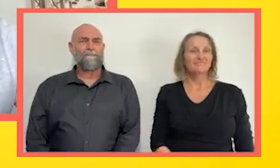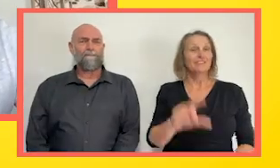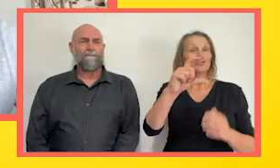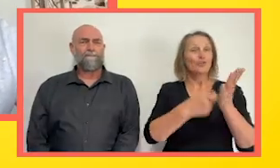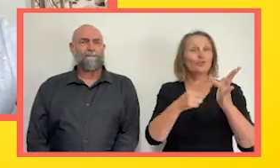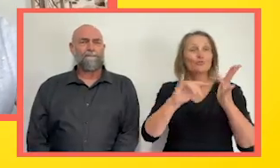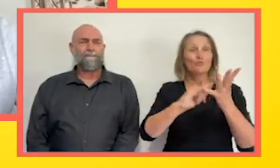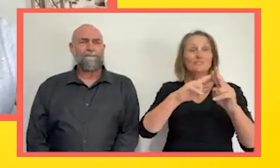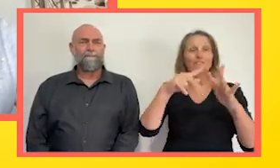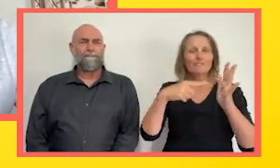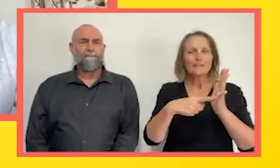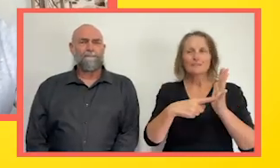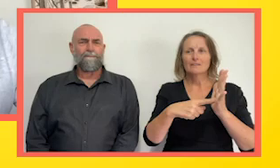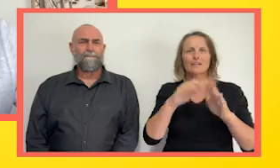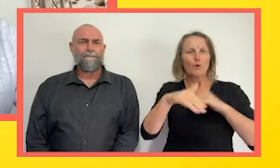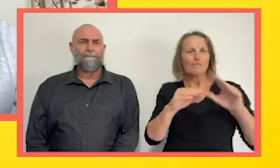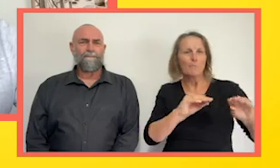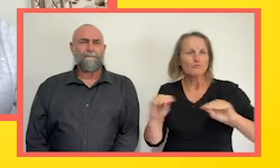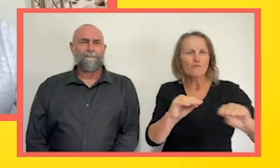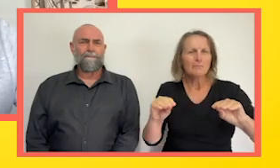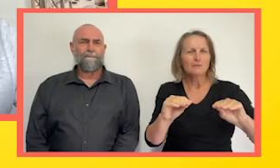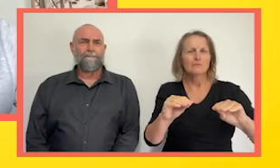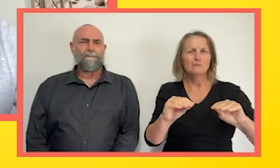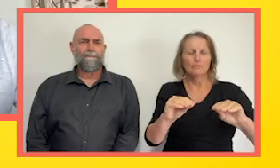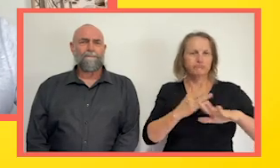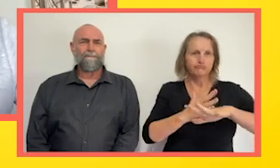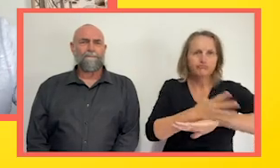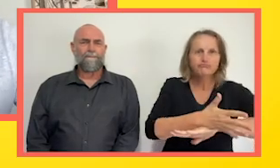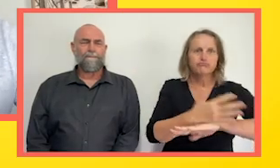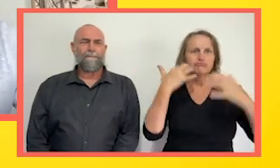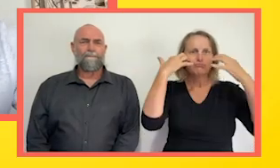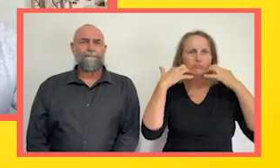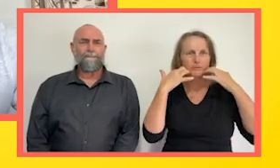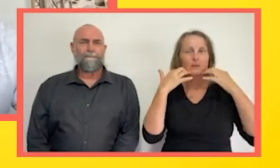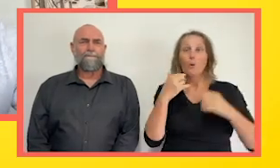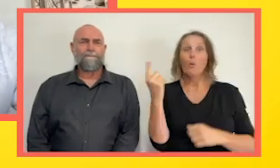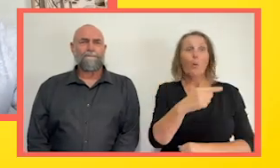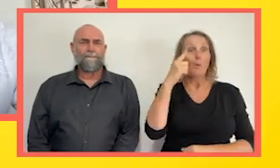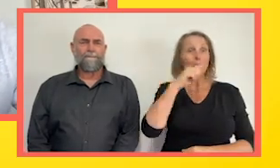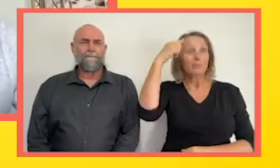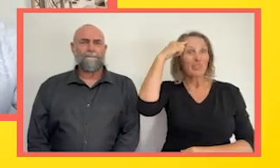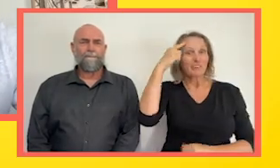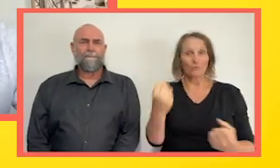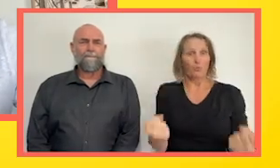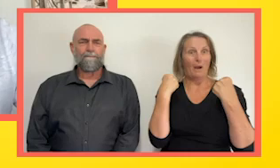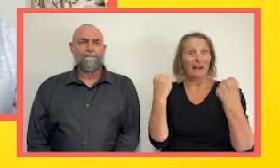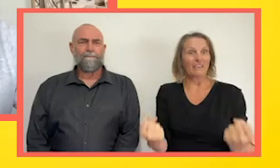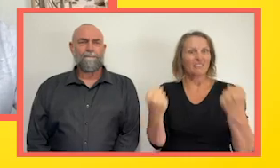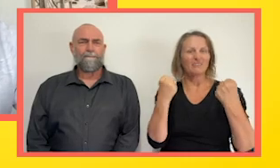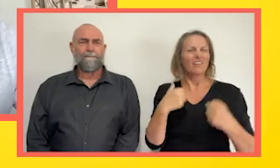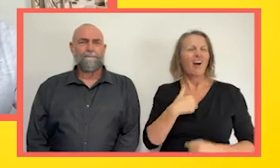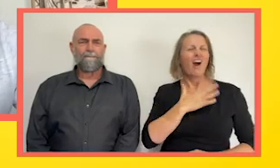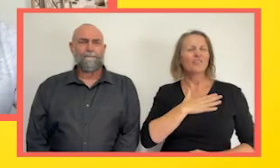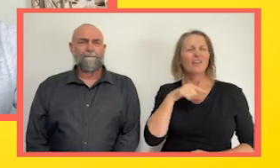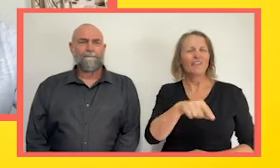functional movement, high intensity. I like all the movements. Everyone looks at it and just thinks it's weightlifting. But to be honest, I don't like the weightlifting